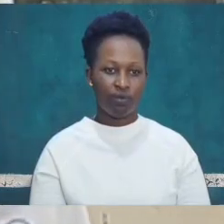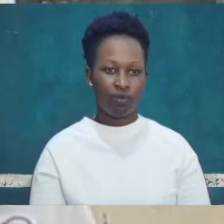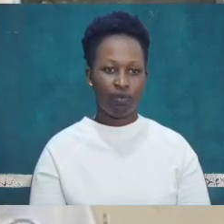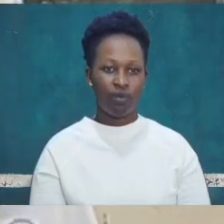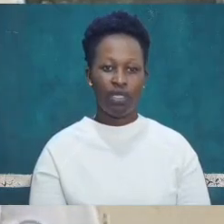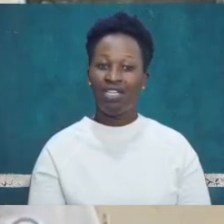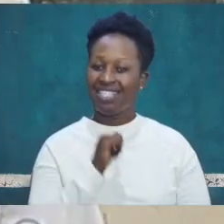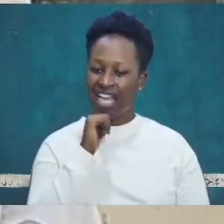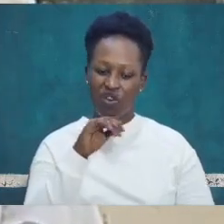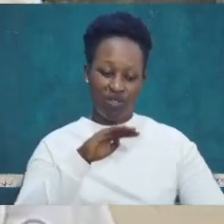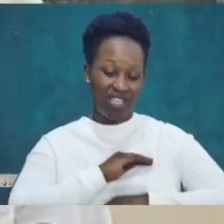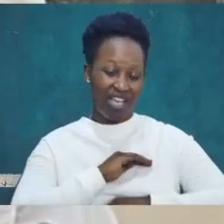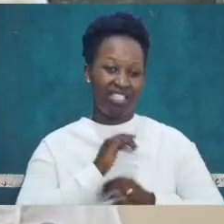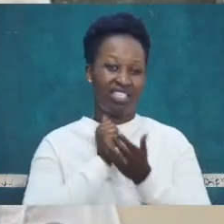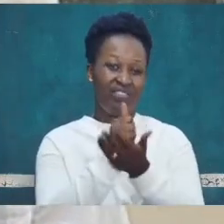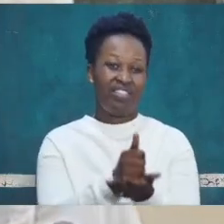satisfy